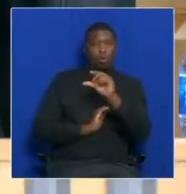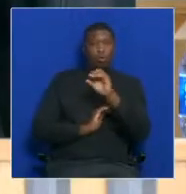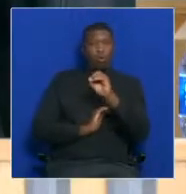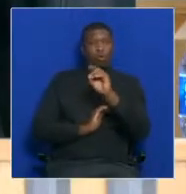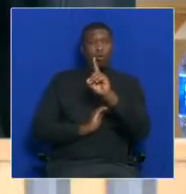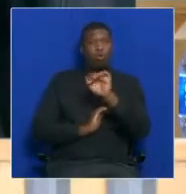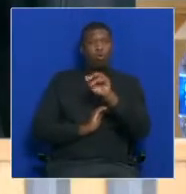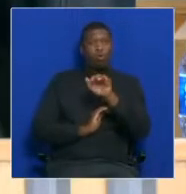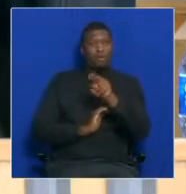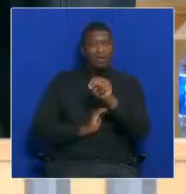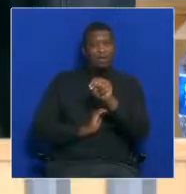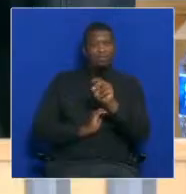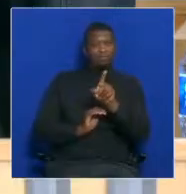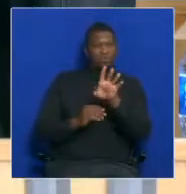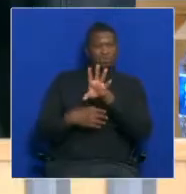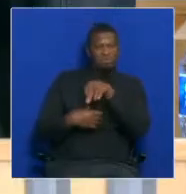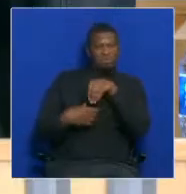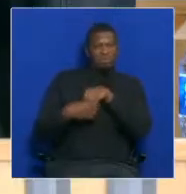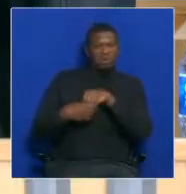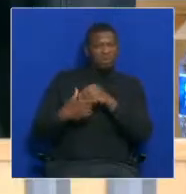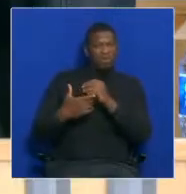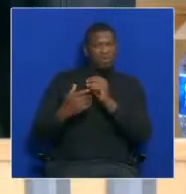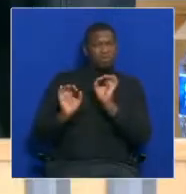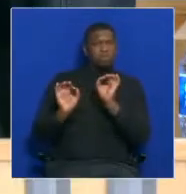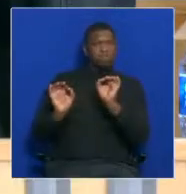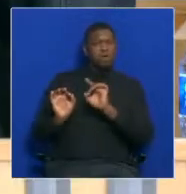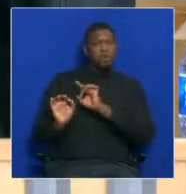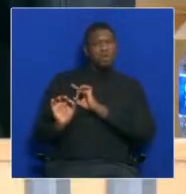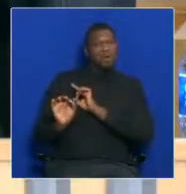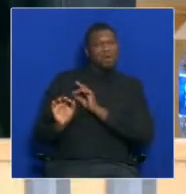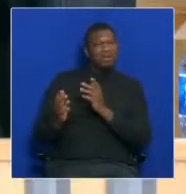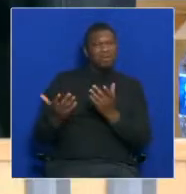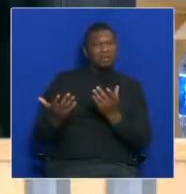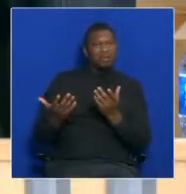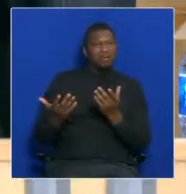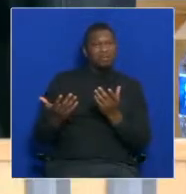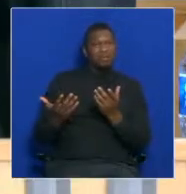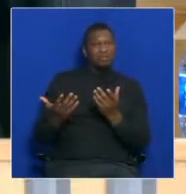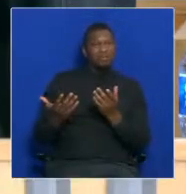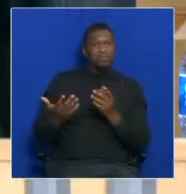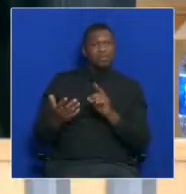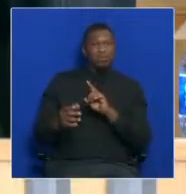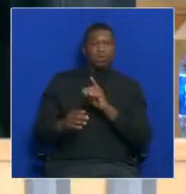trying to understand why you would have been involved with the speaker